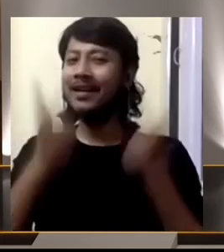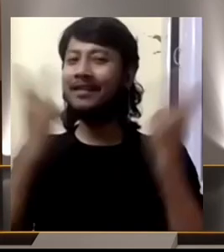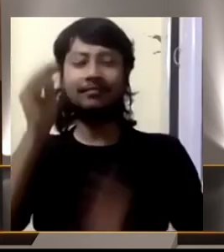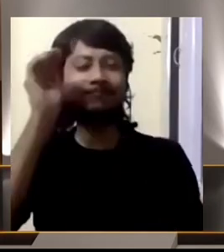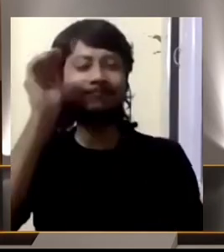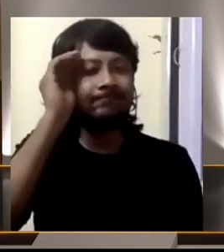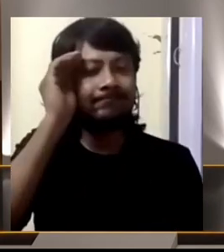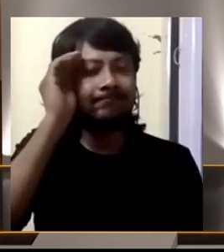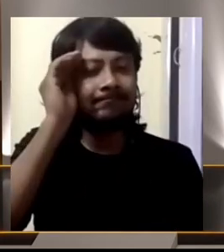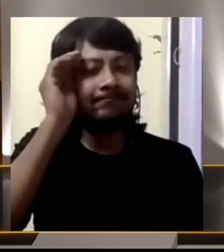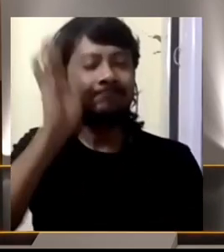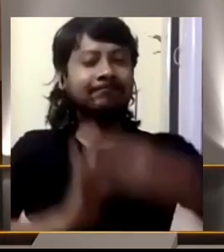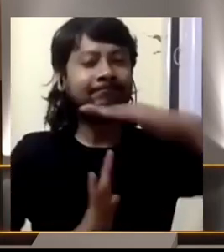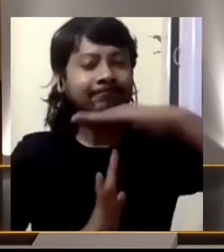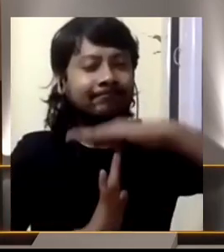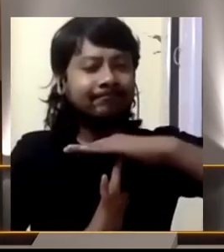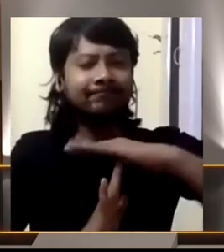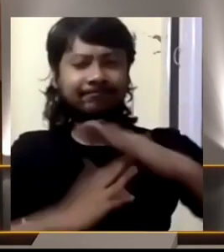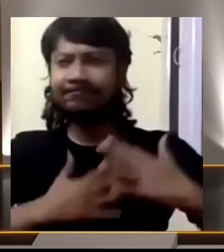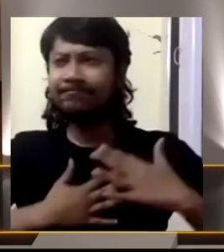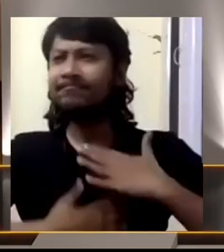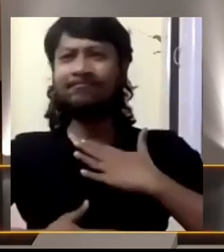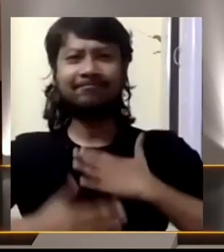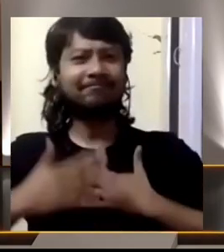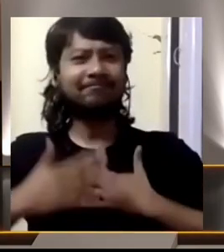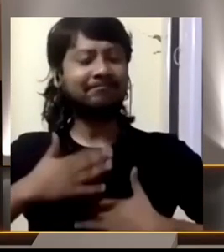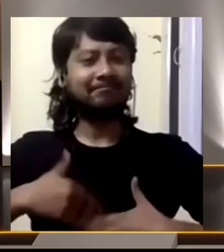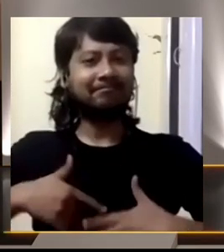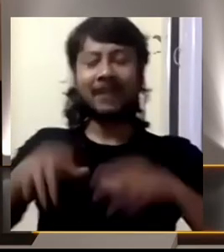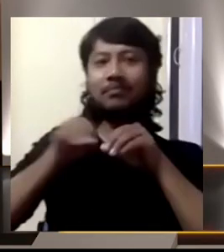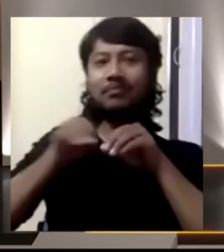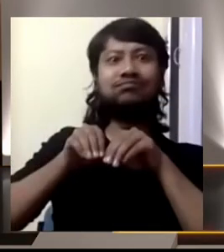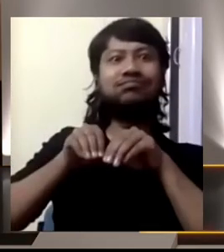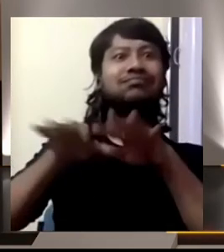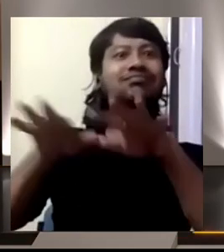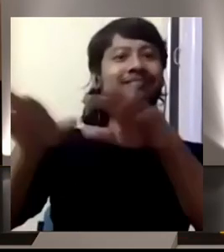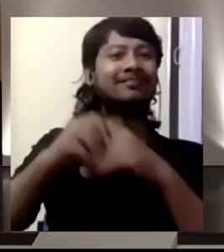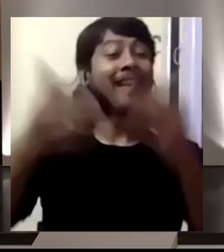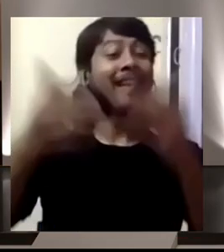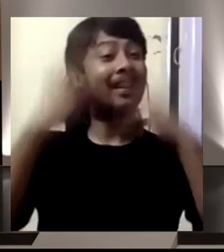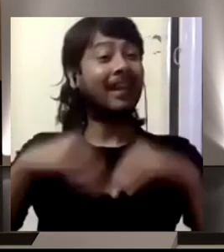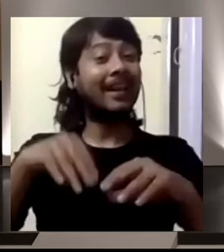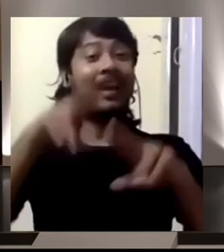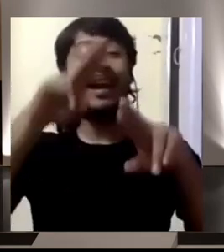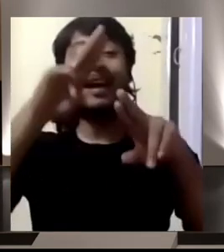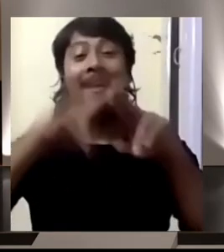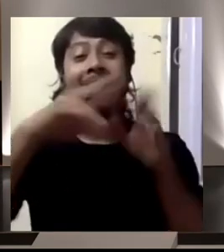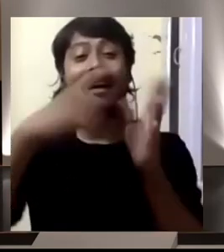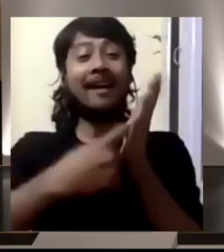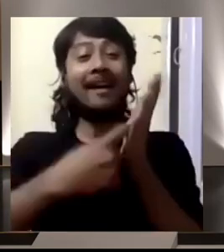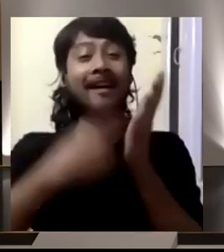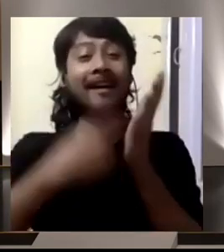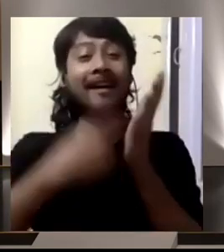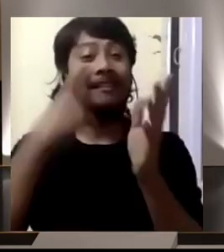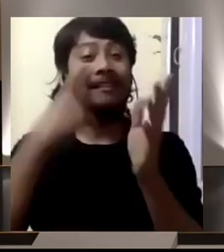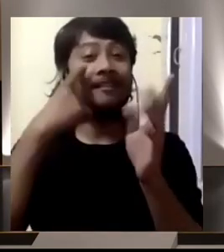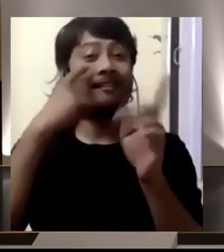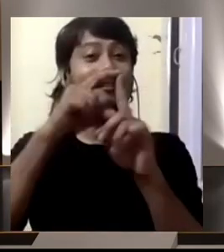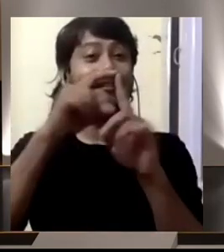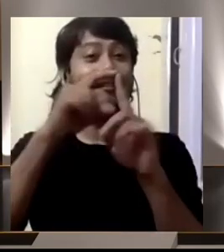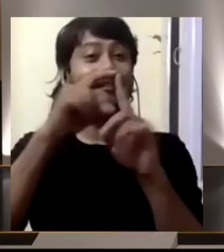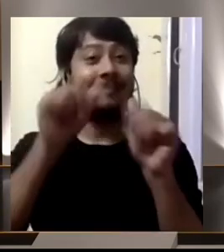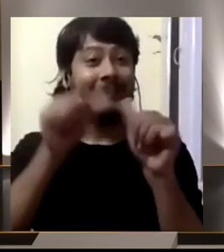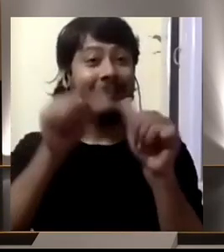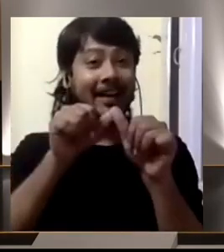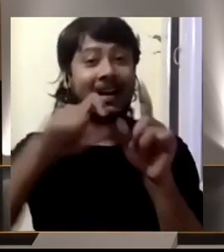does. I thought about the art of Frida Kahlo, an amazing artist from Mexico, whose childhood bout of